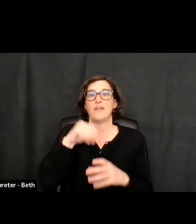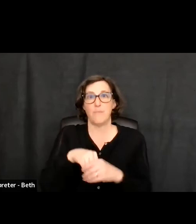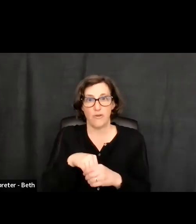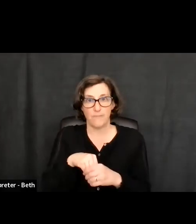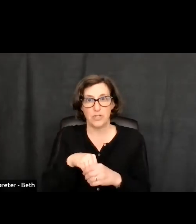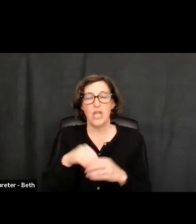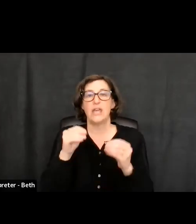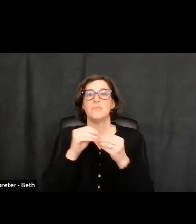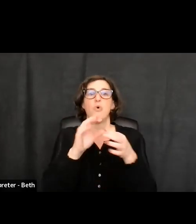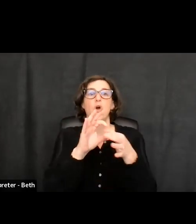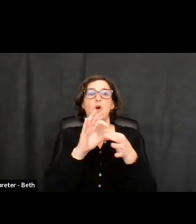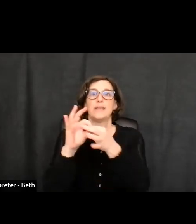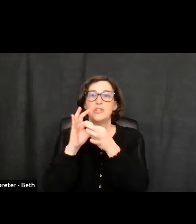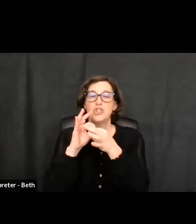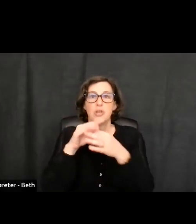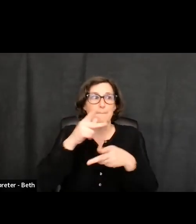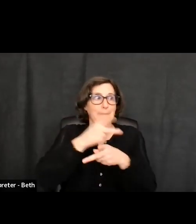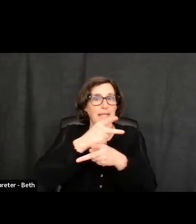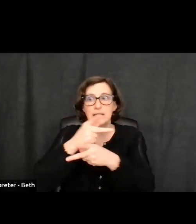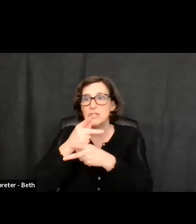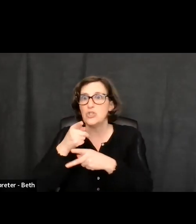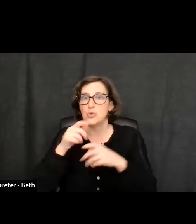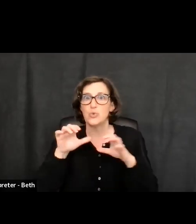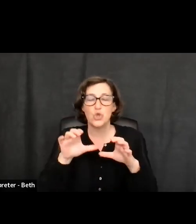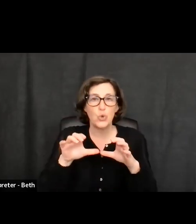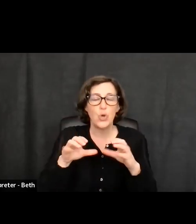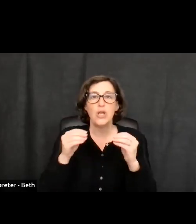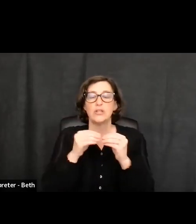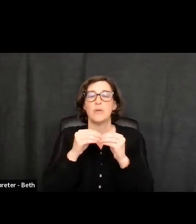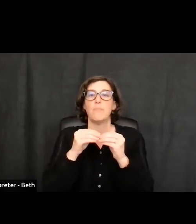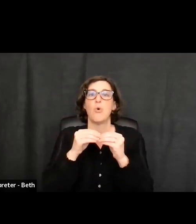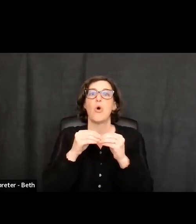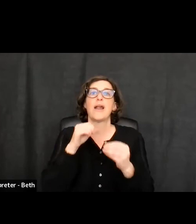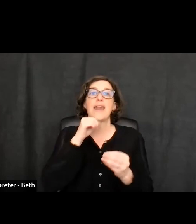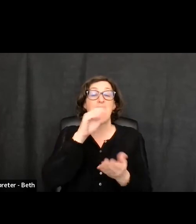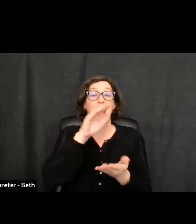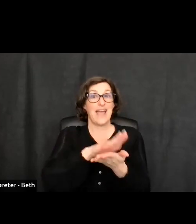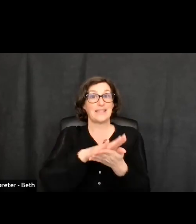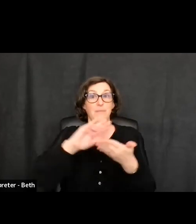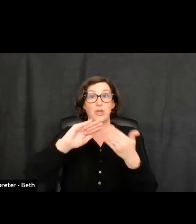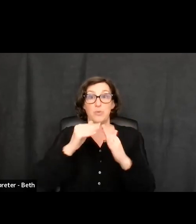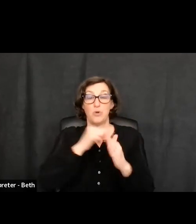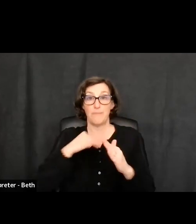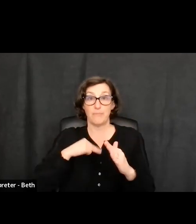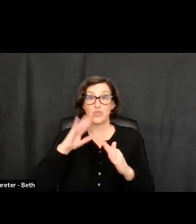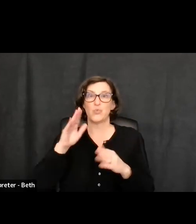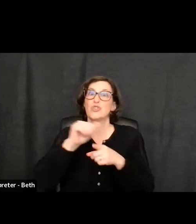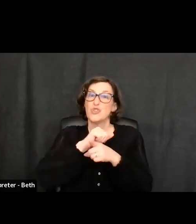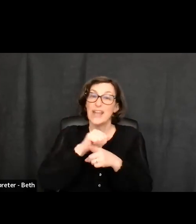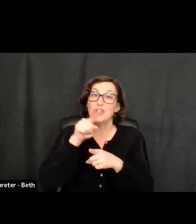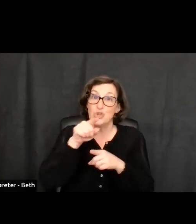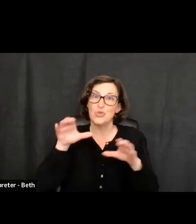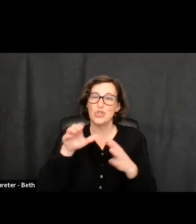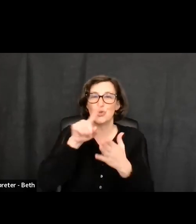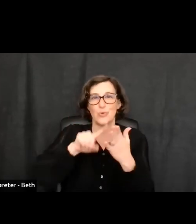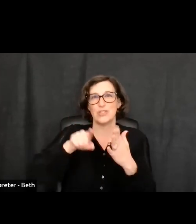more relationship maintenance you do, the more community, non-academic community members will train you to do the research that